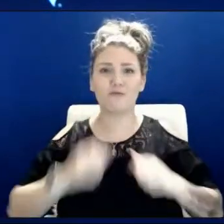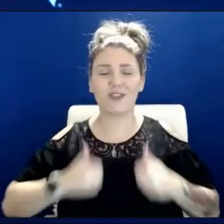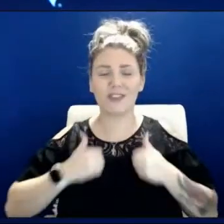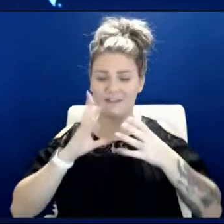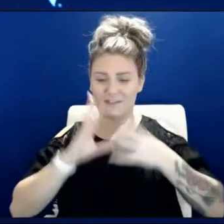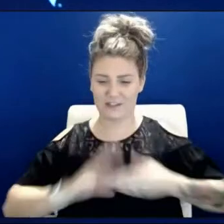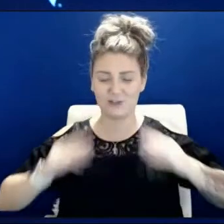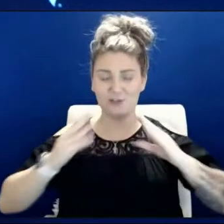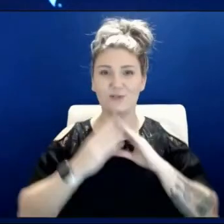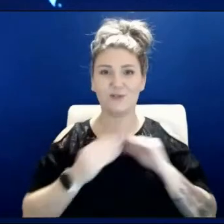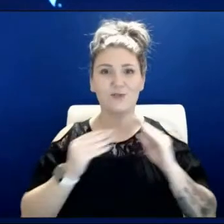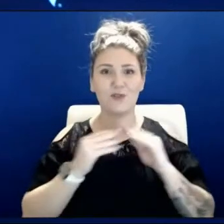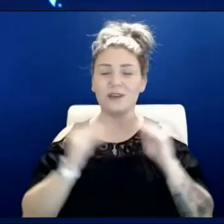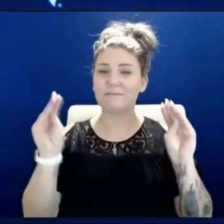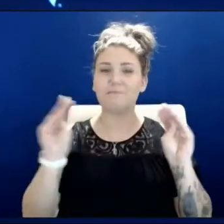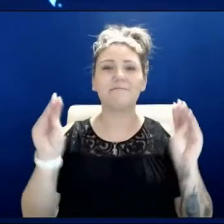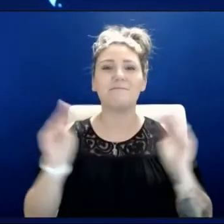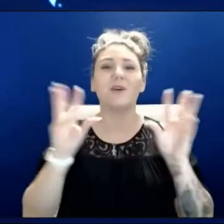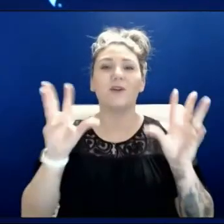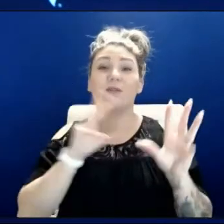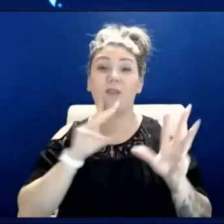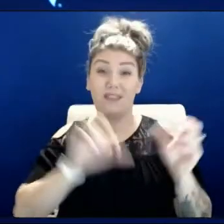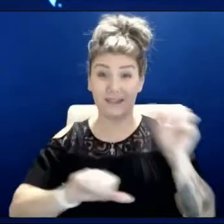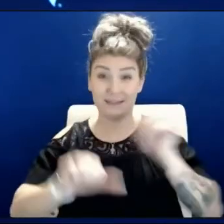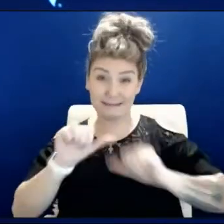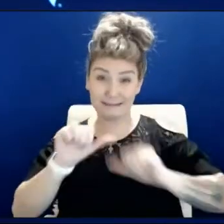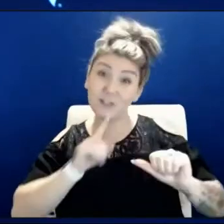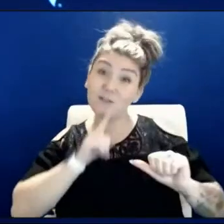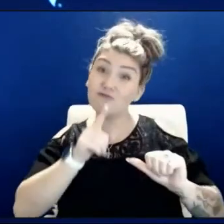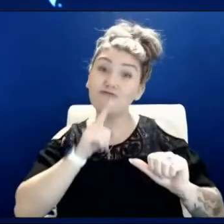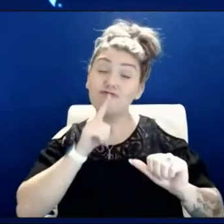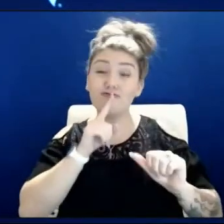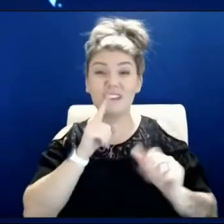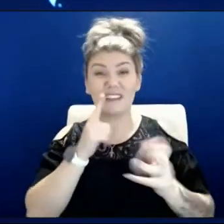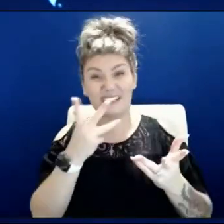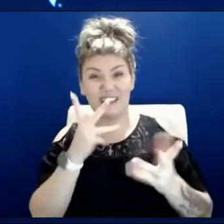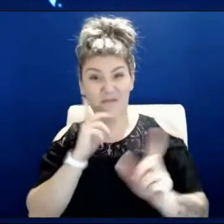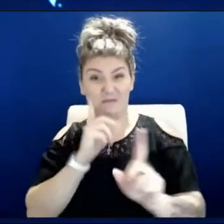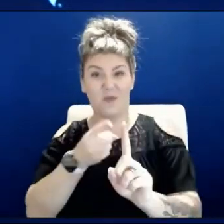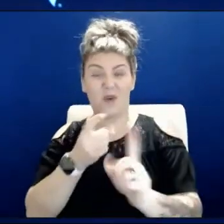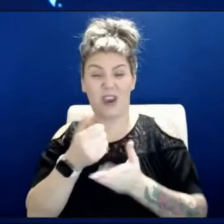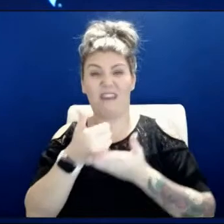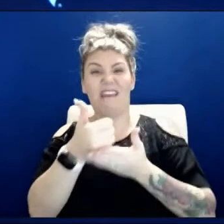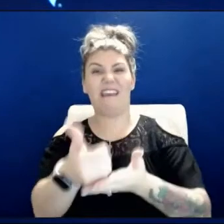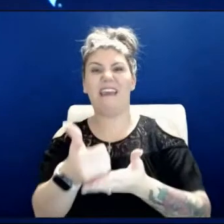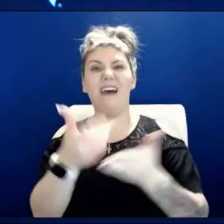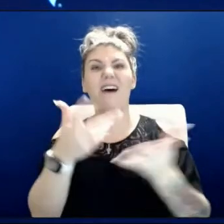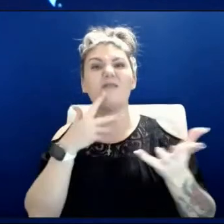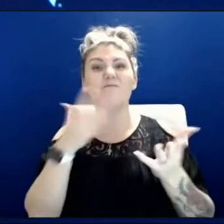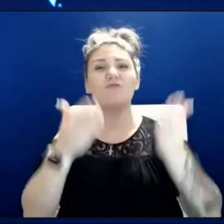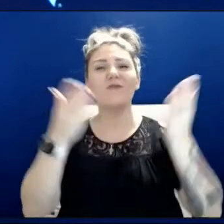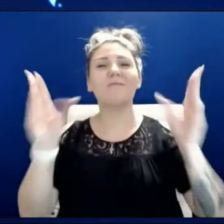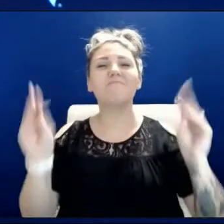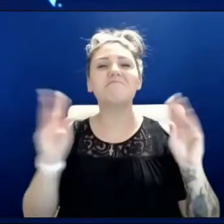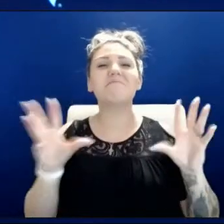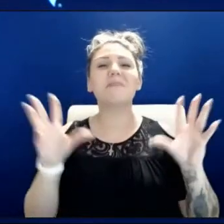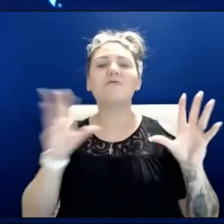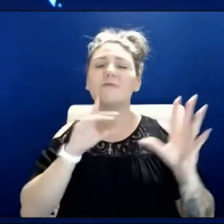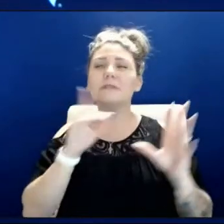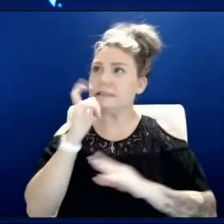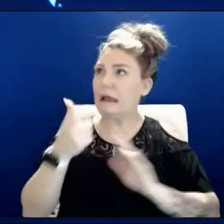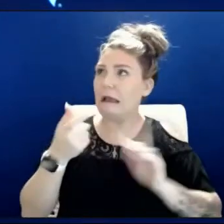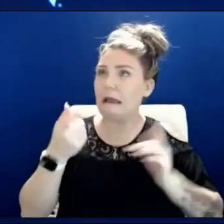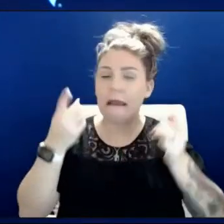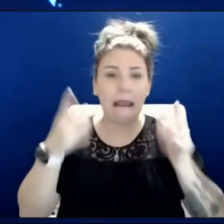miracle. And I think that's what science really helps us deliver. It helps us deliver miracles. But it doesn't happen because somebody just said it's true.